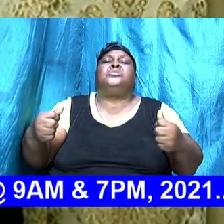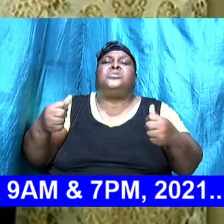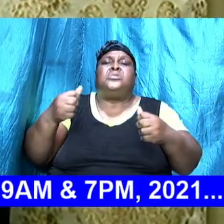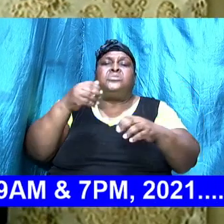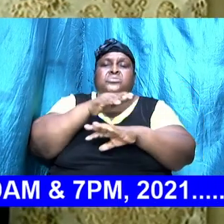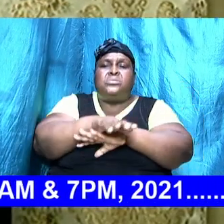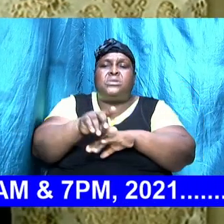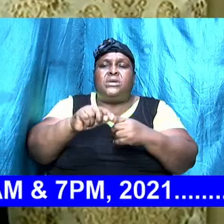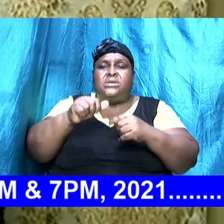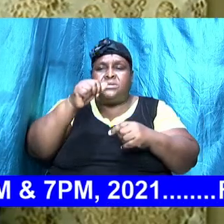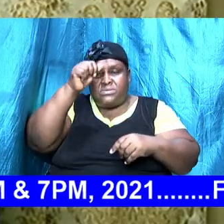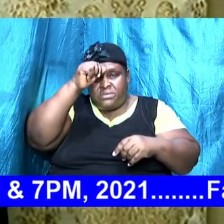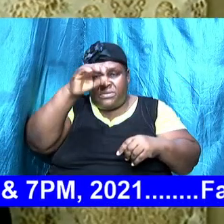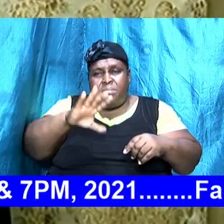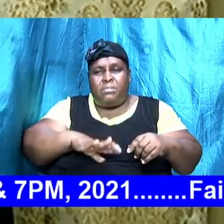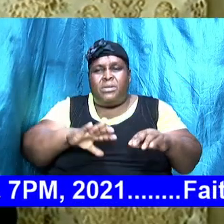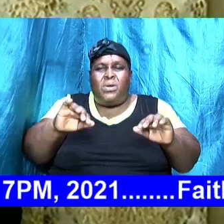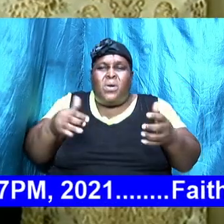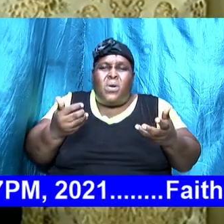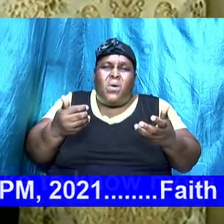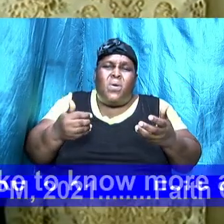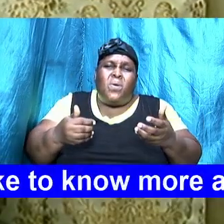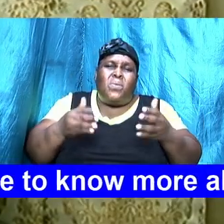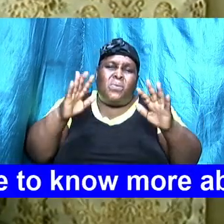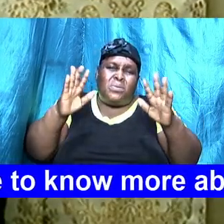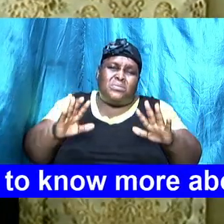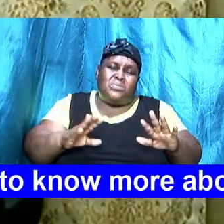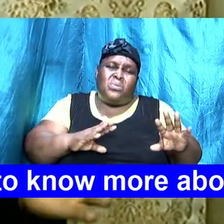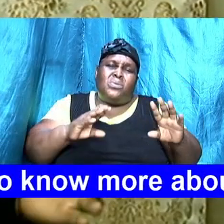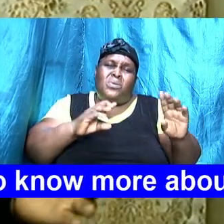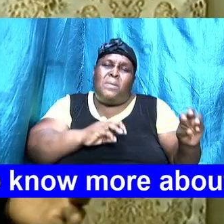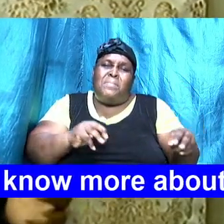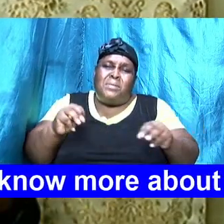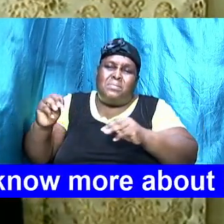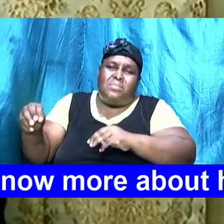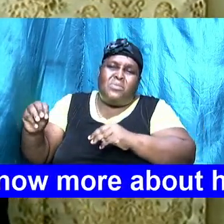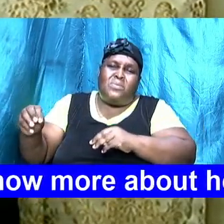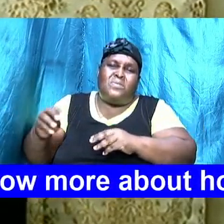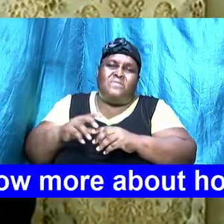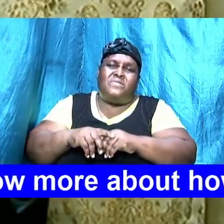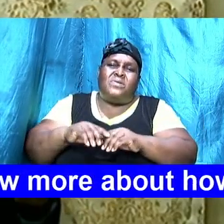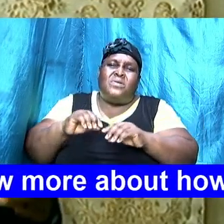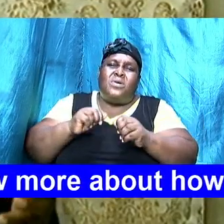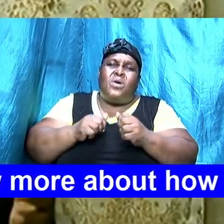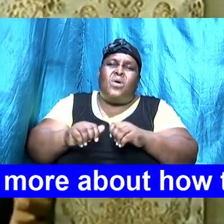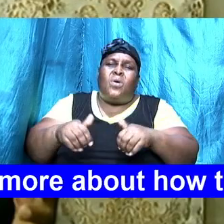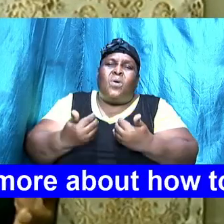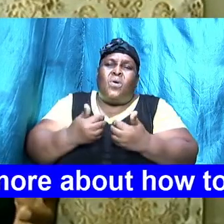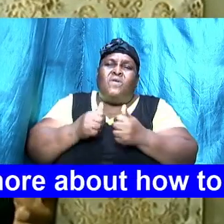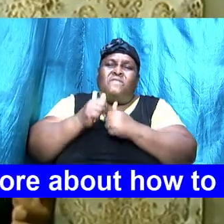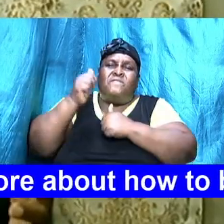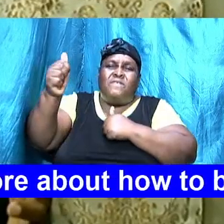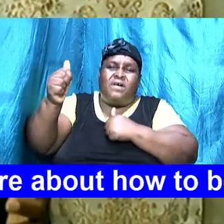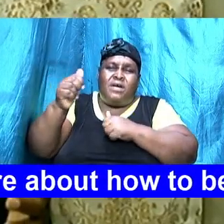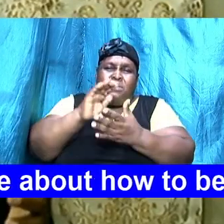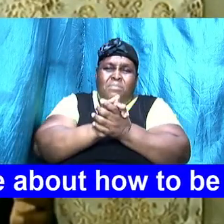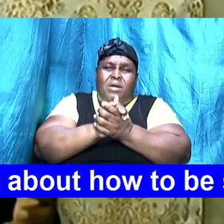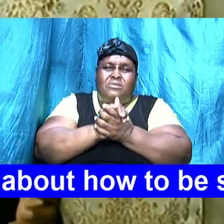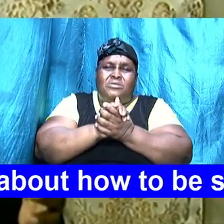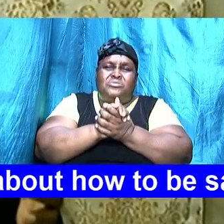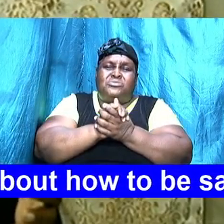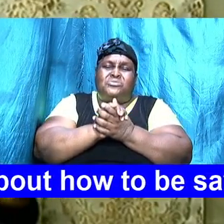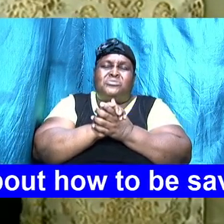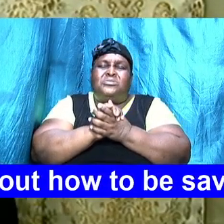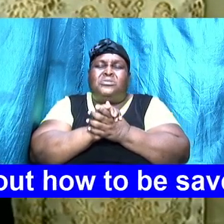men who are wondering how can they make the move, given how much time has elapsed and how far the thing has gone in terms